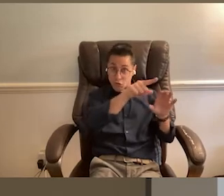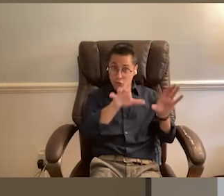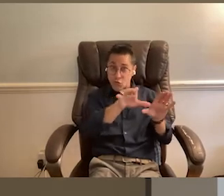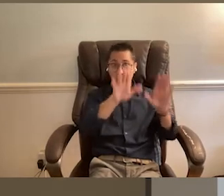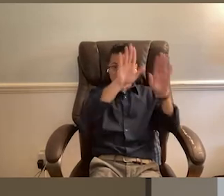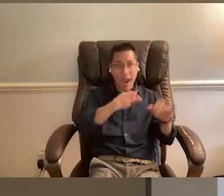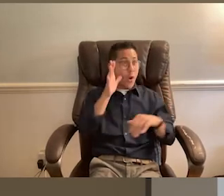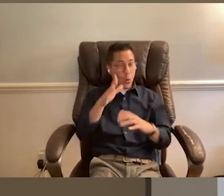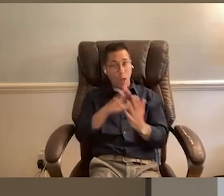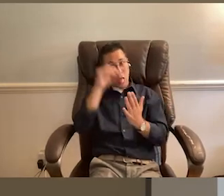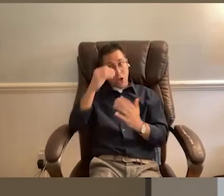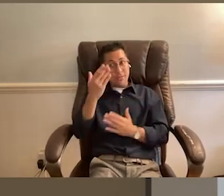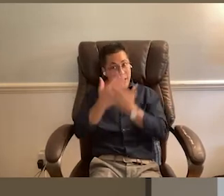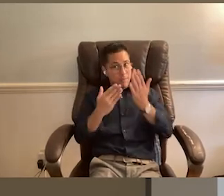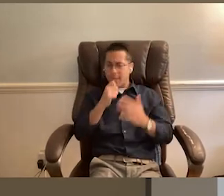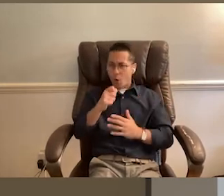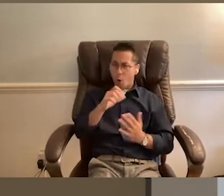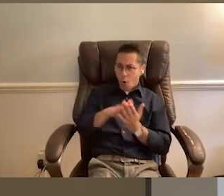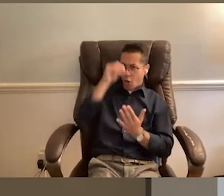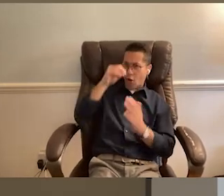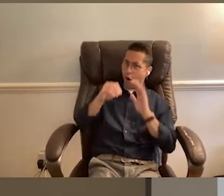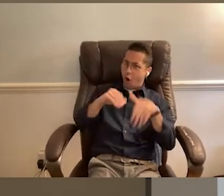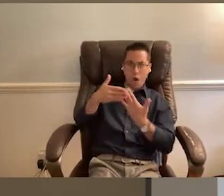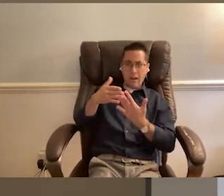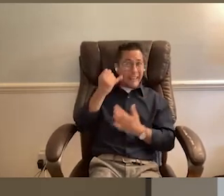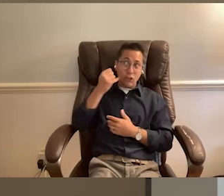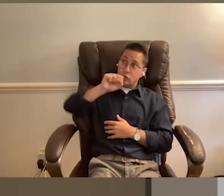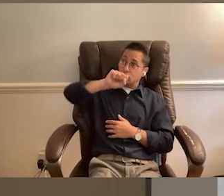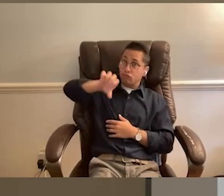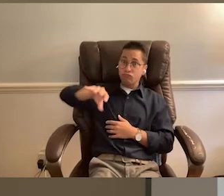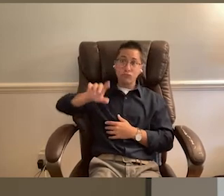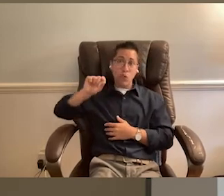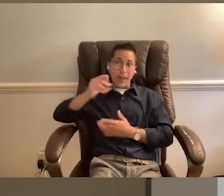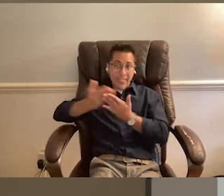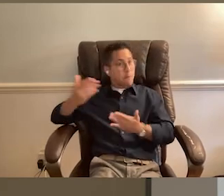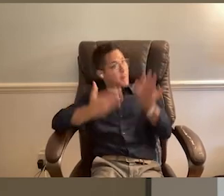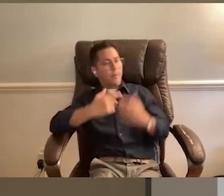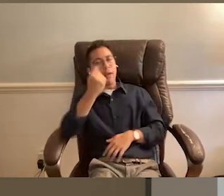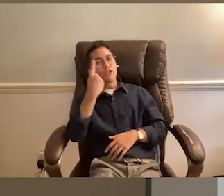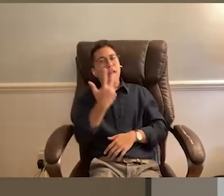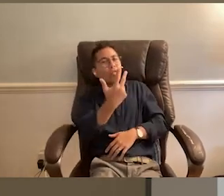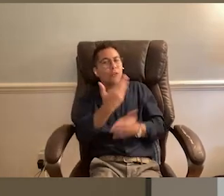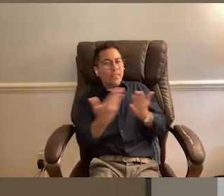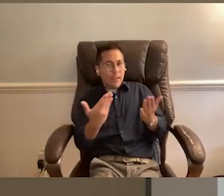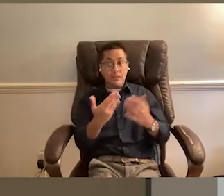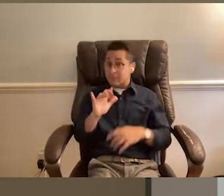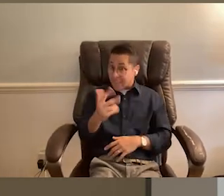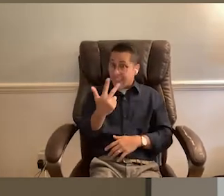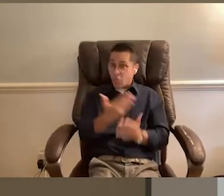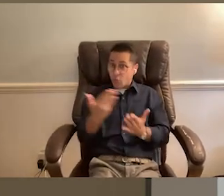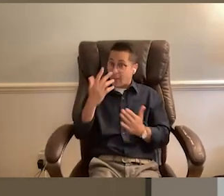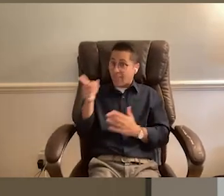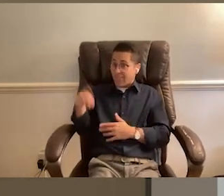doing enough. So I went to the class to see, is something glaringly off? And it really wasn't.